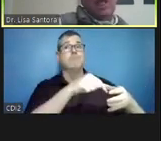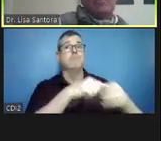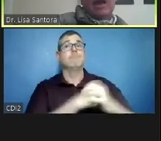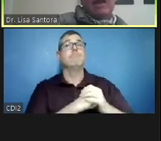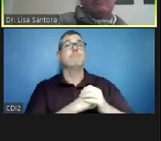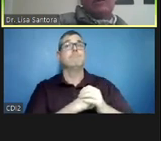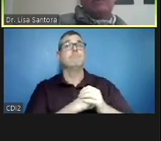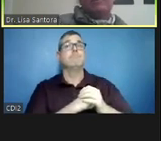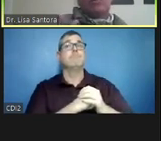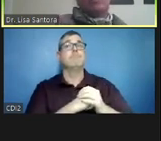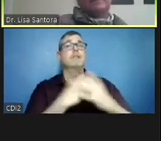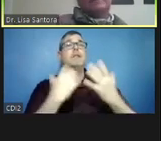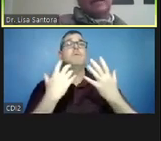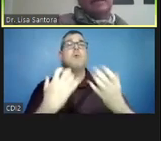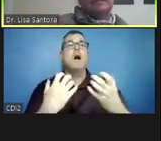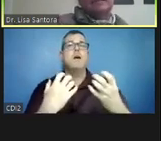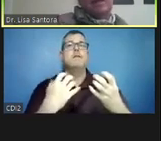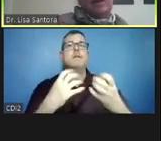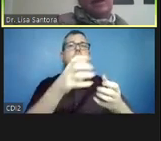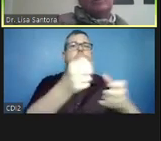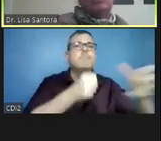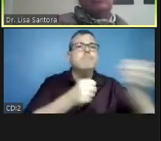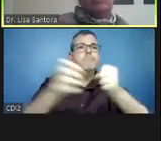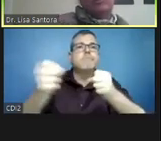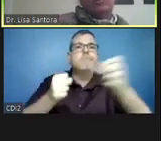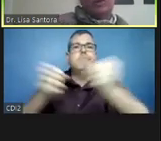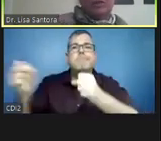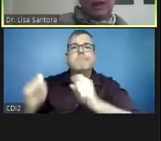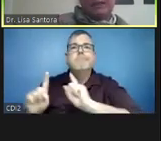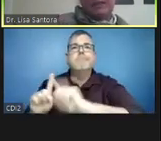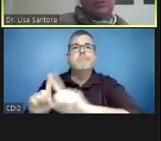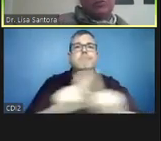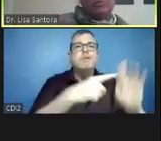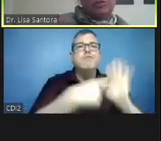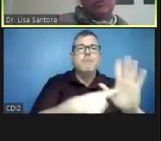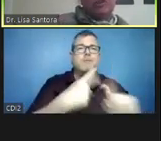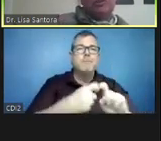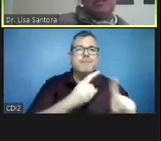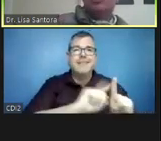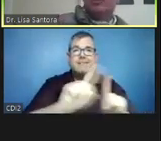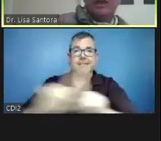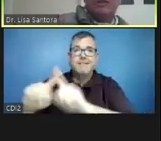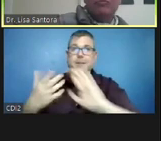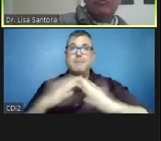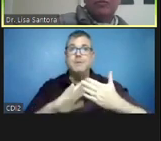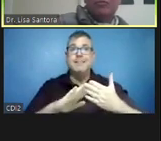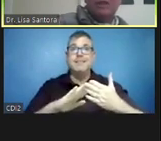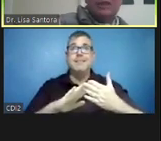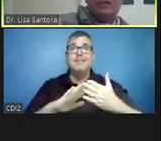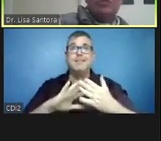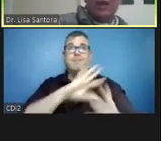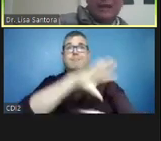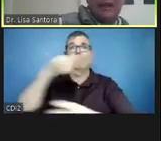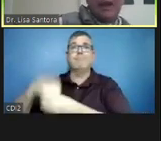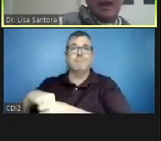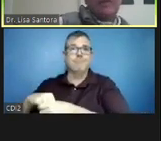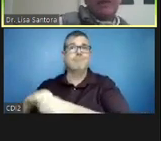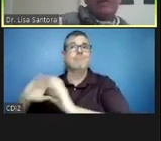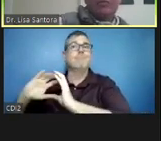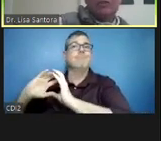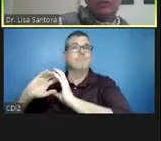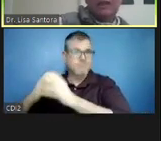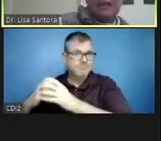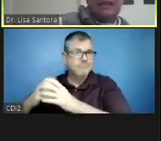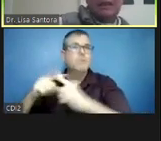board that can inform us as we move forward with the vaccine distribution strategy, ensuring that the community is ready and they have